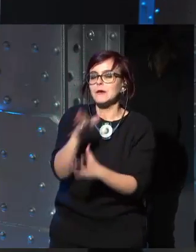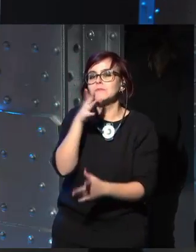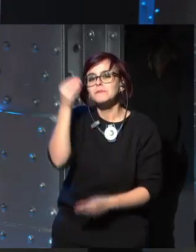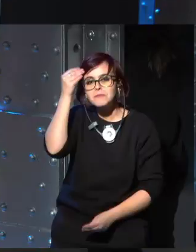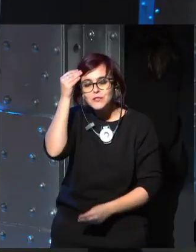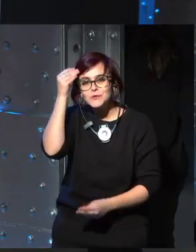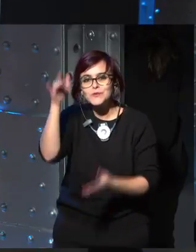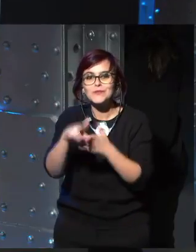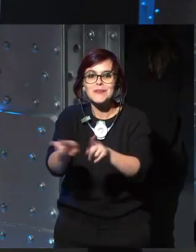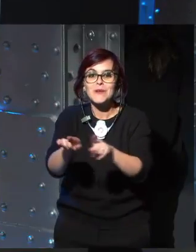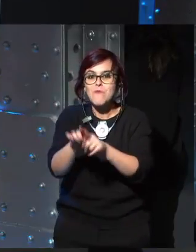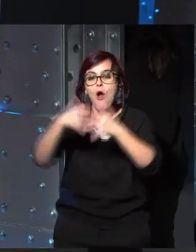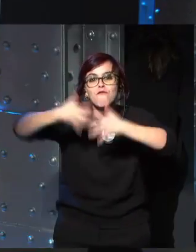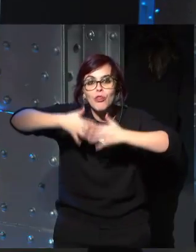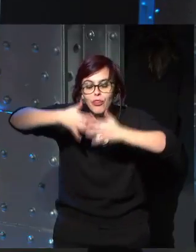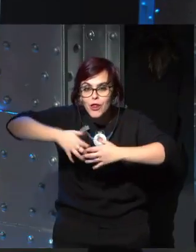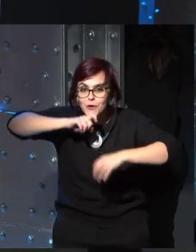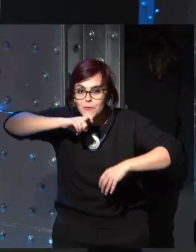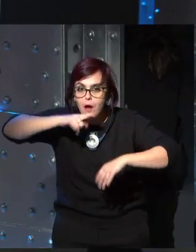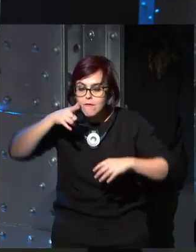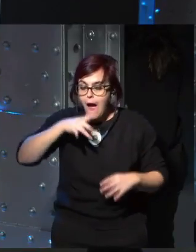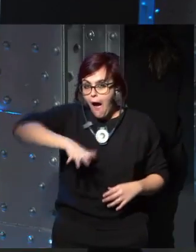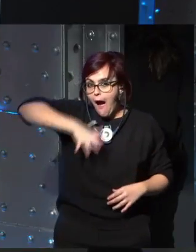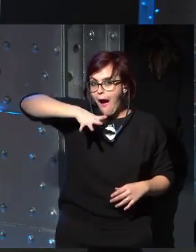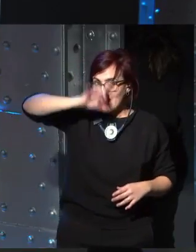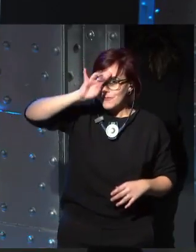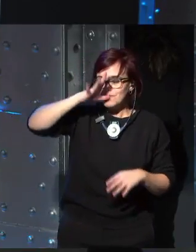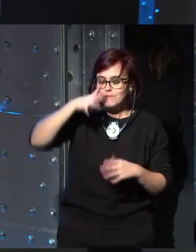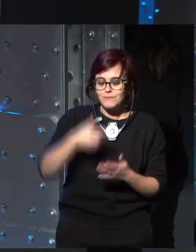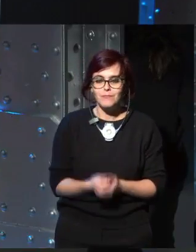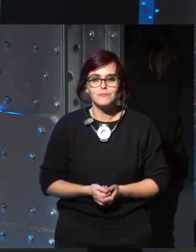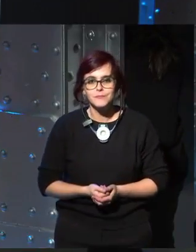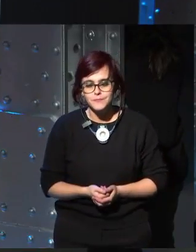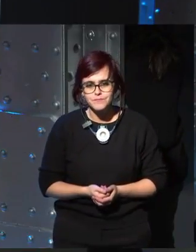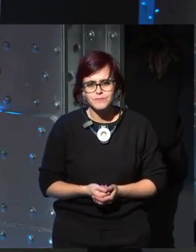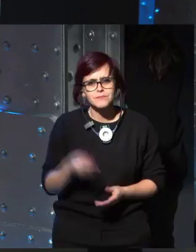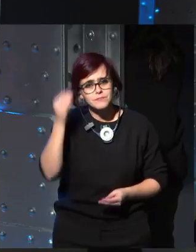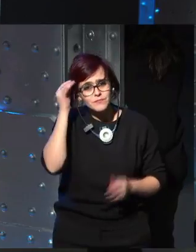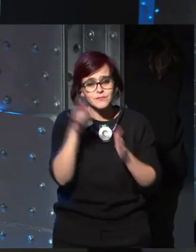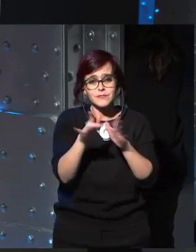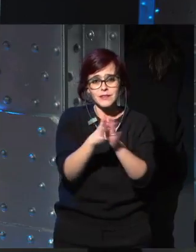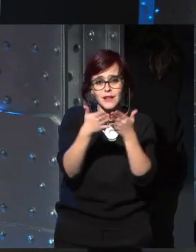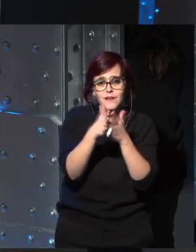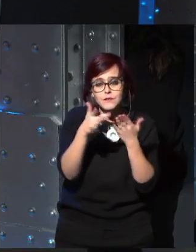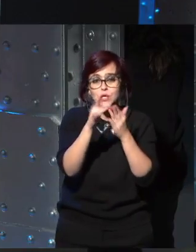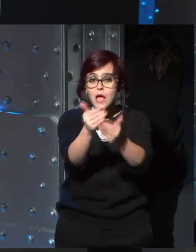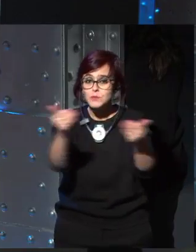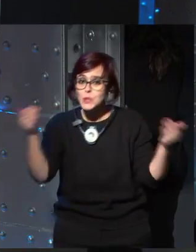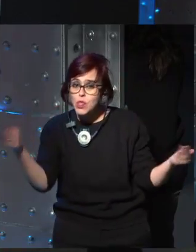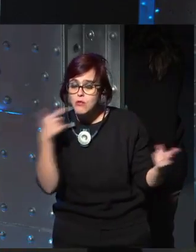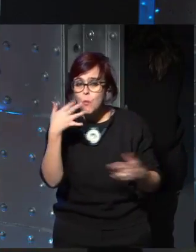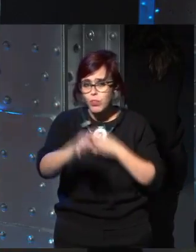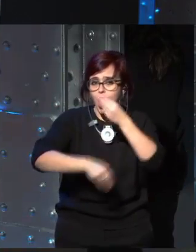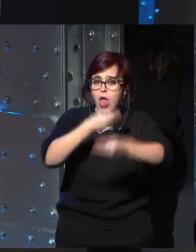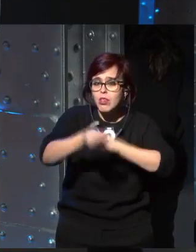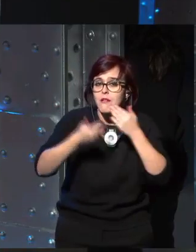how amazing they were, just as artifacts. Y de todas formas también estos libros quizá y estas exposiciones, porque